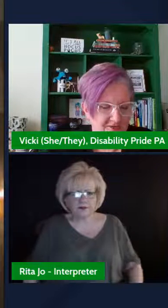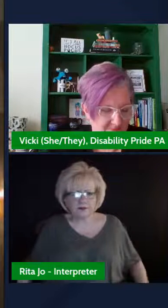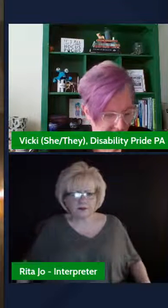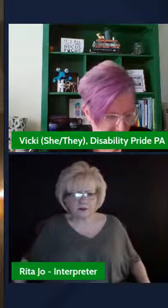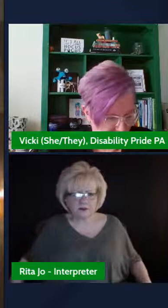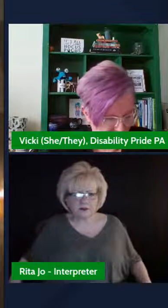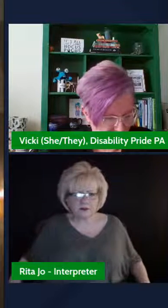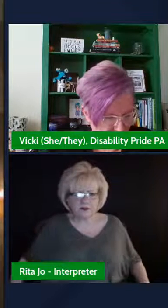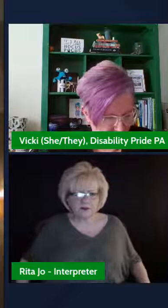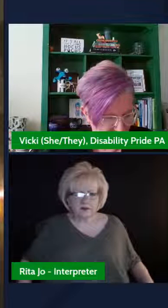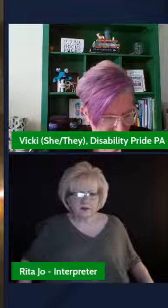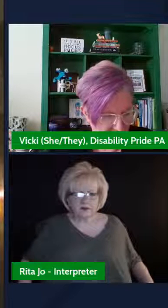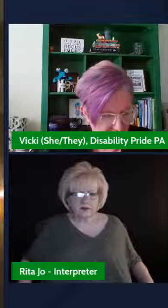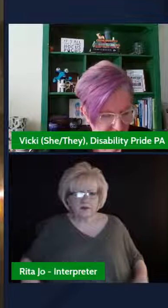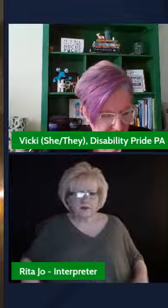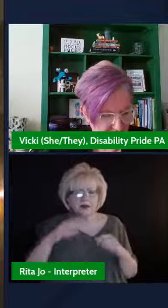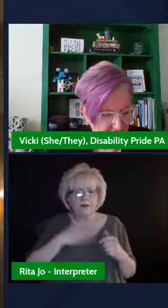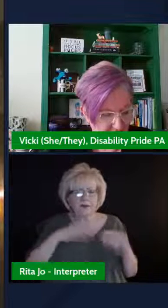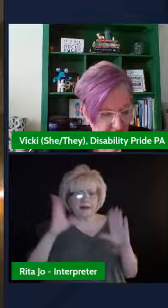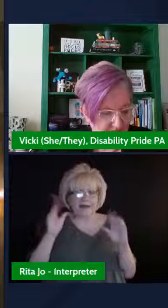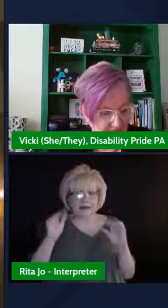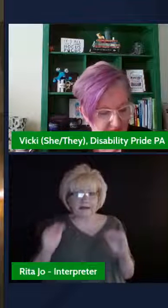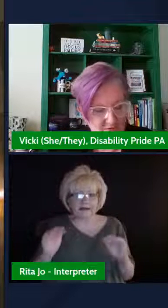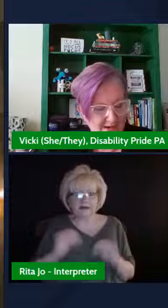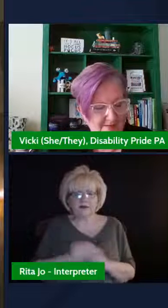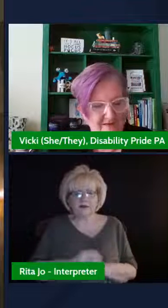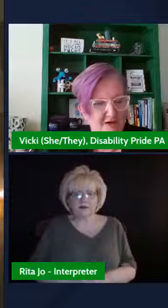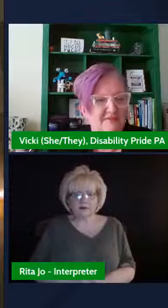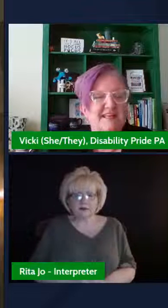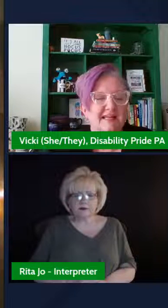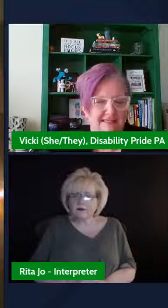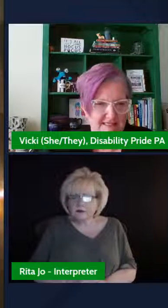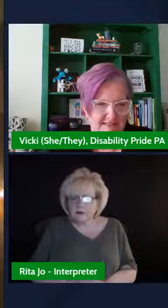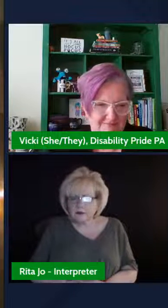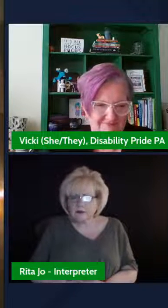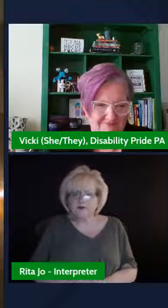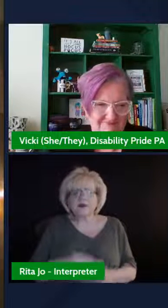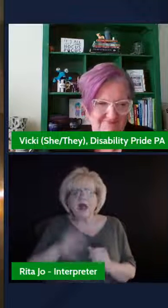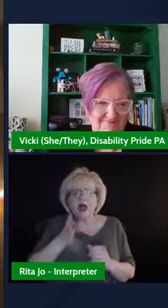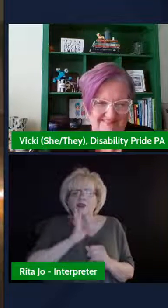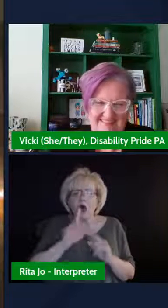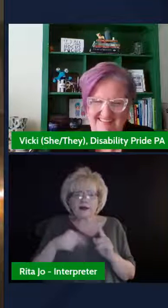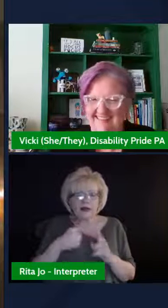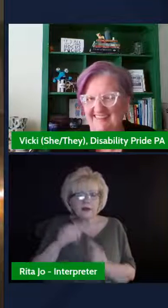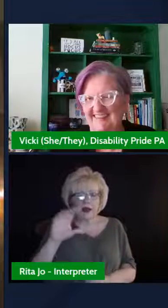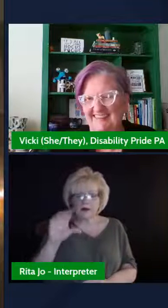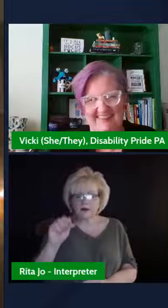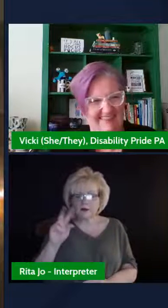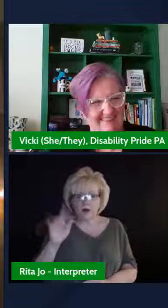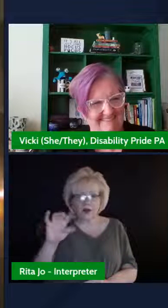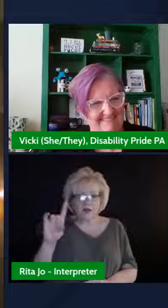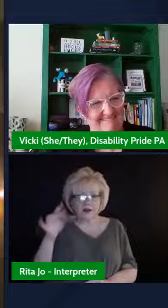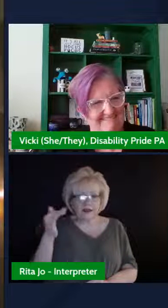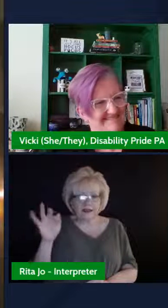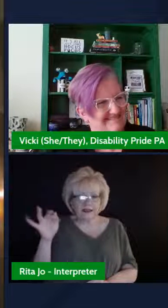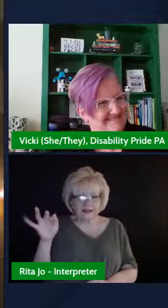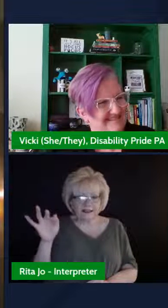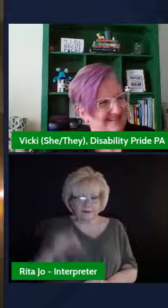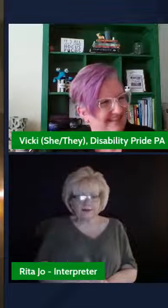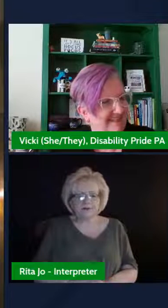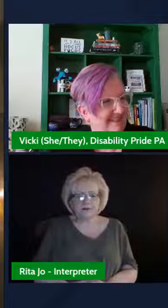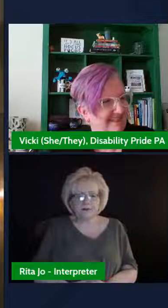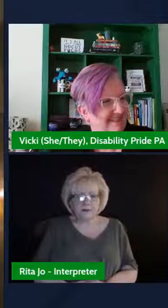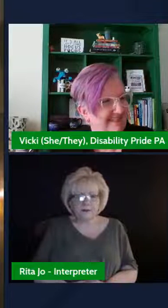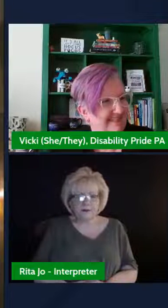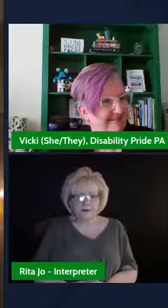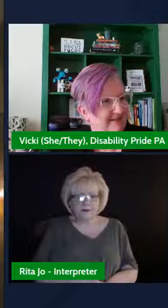So here's my next. So I'm gonna throw out COVID-19. Mm. COVID-19. Oh